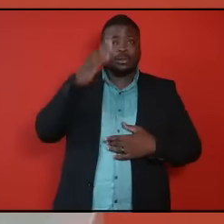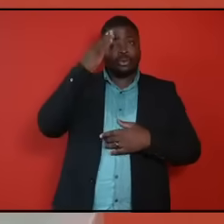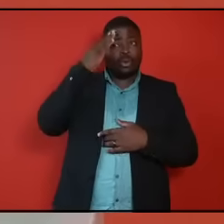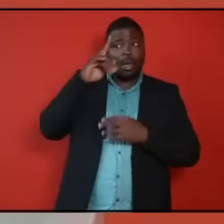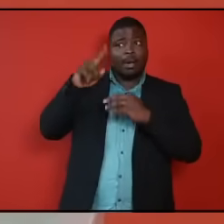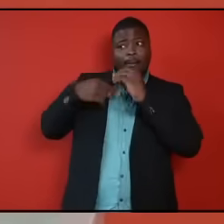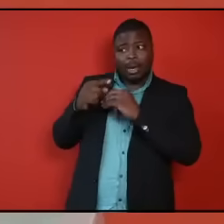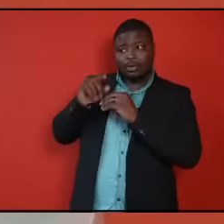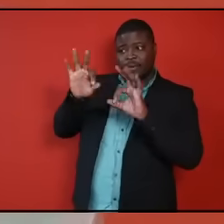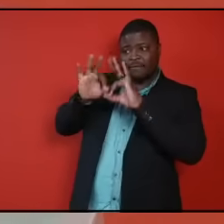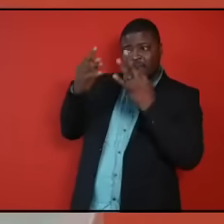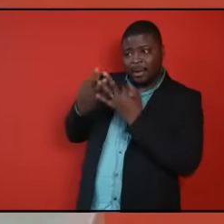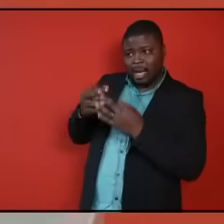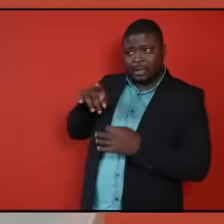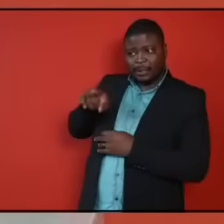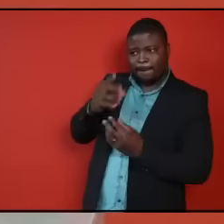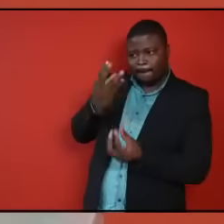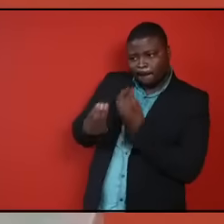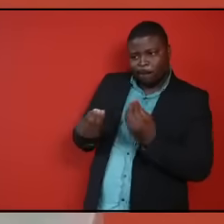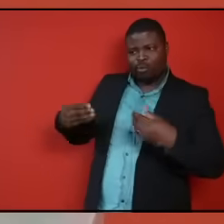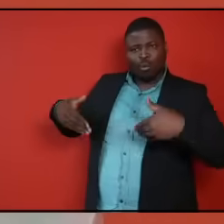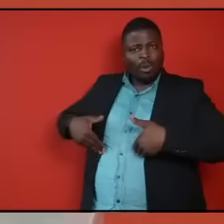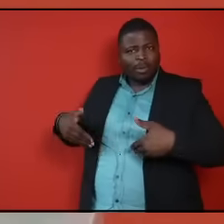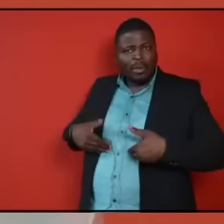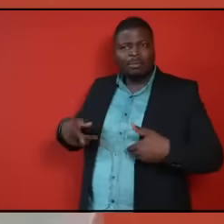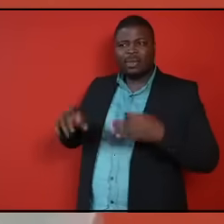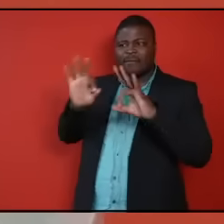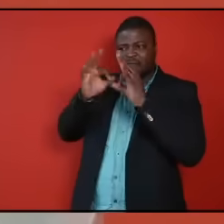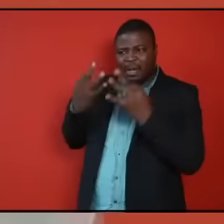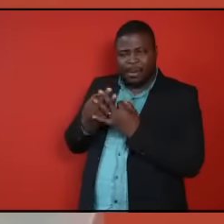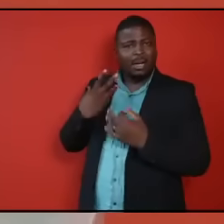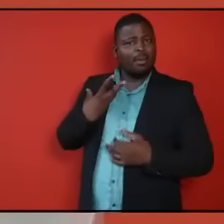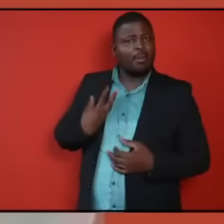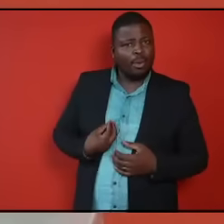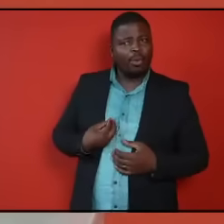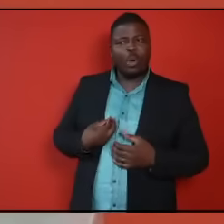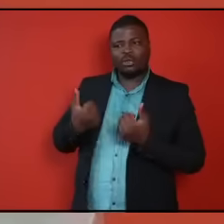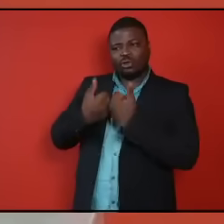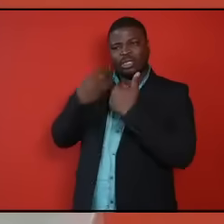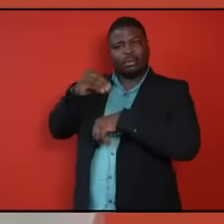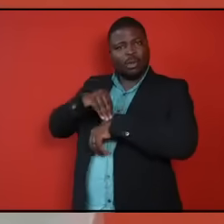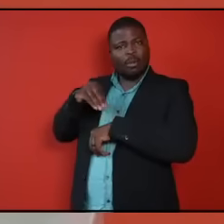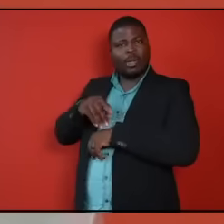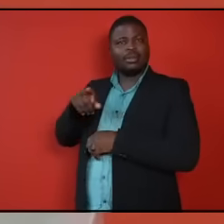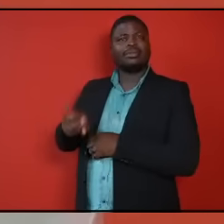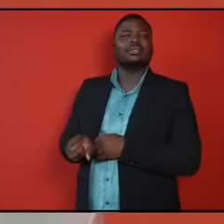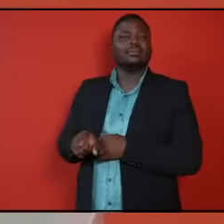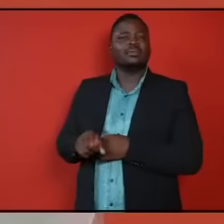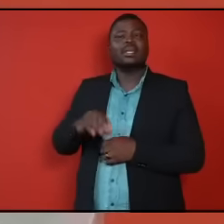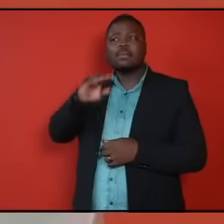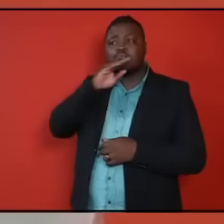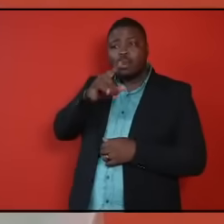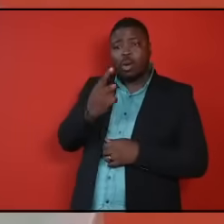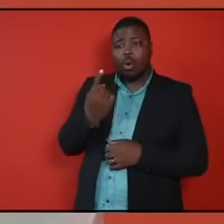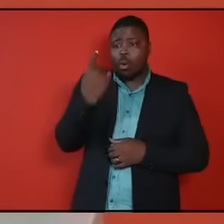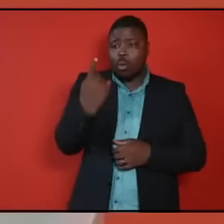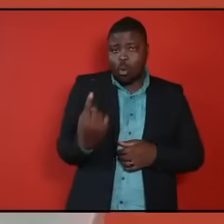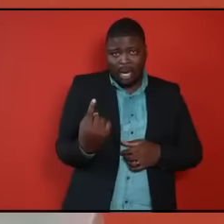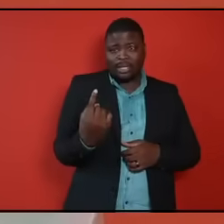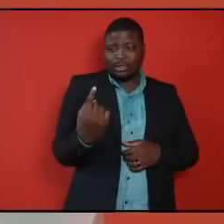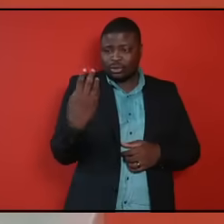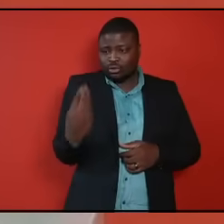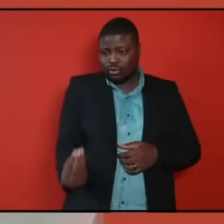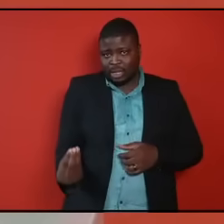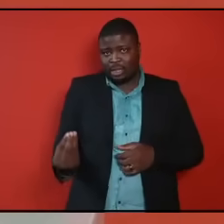what are they going to do to change the situation of this family so that we stop one death. One death of a child from